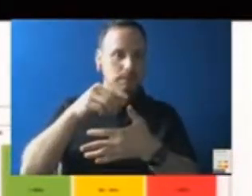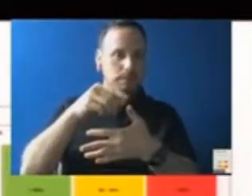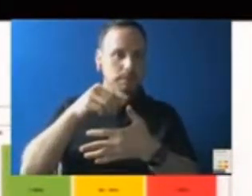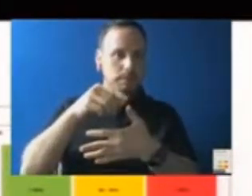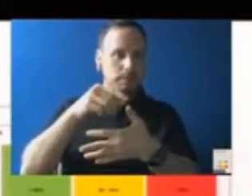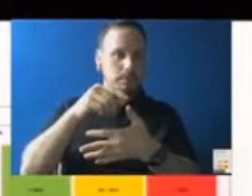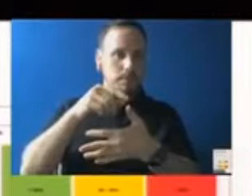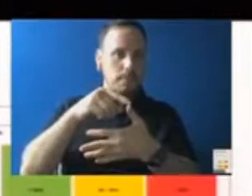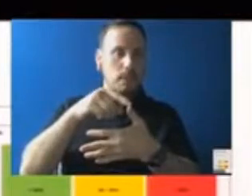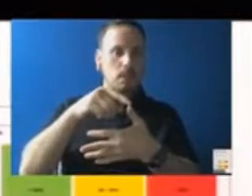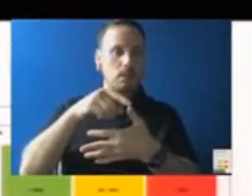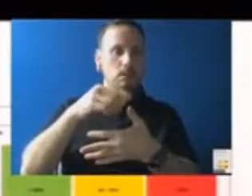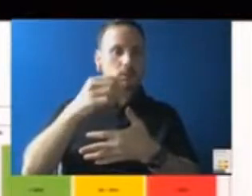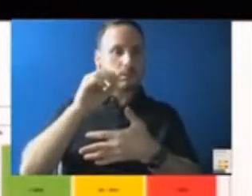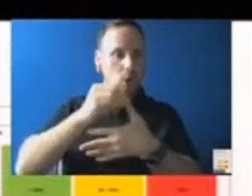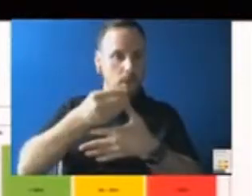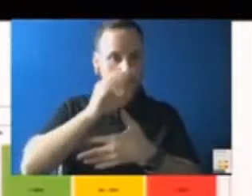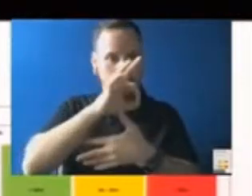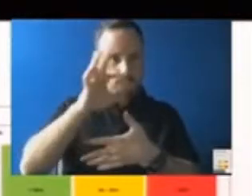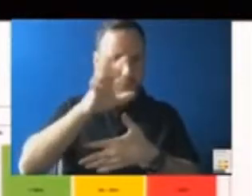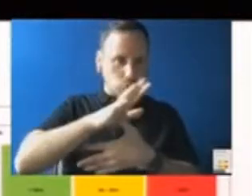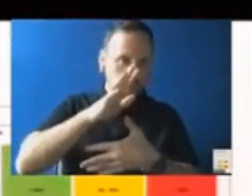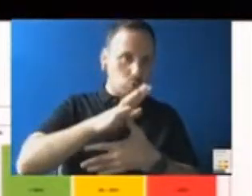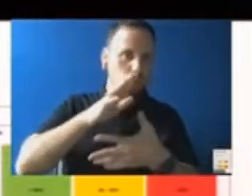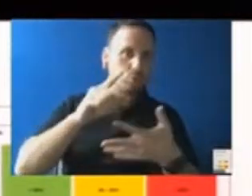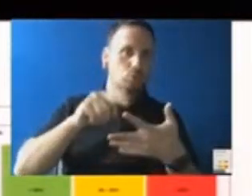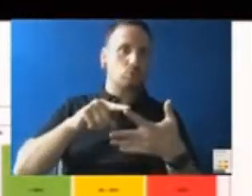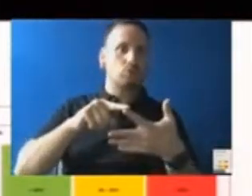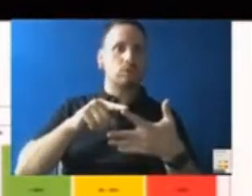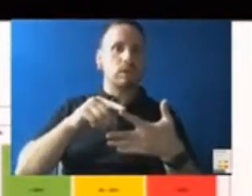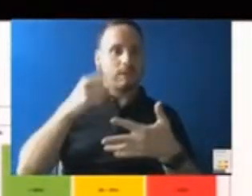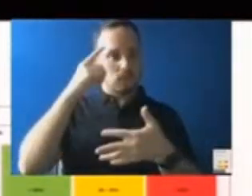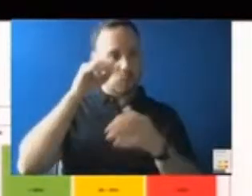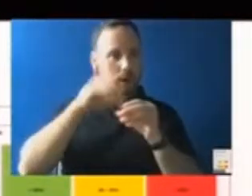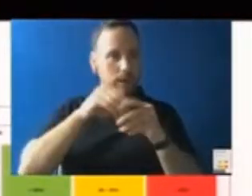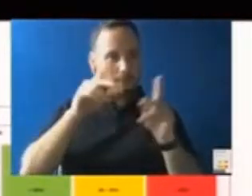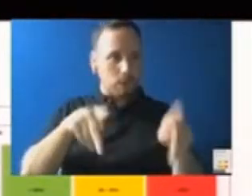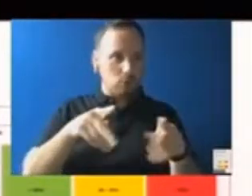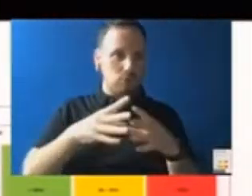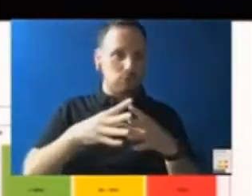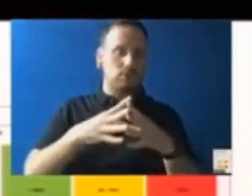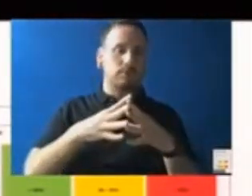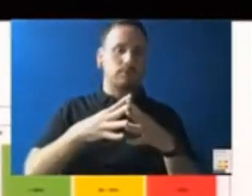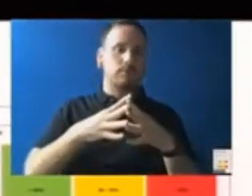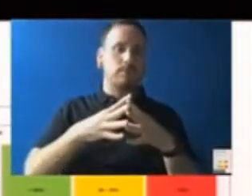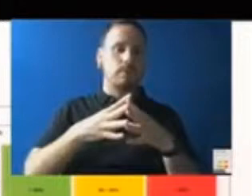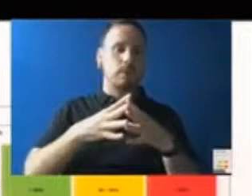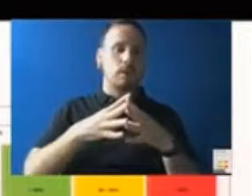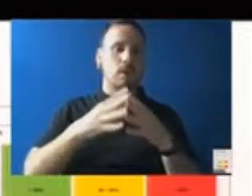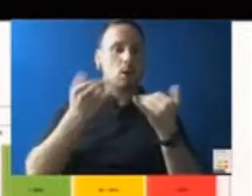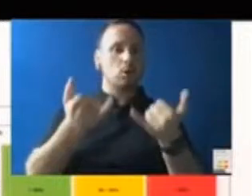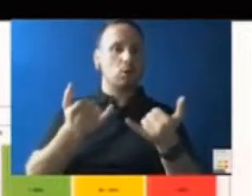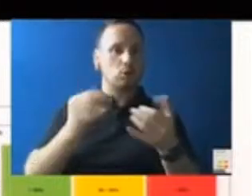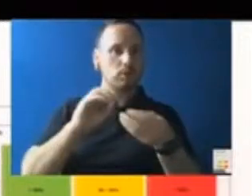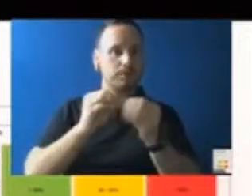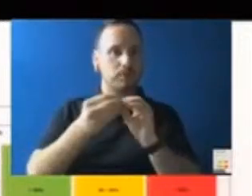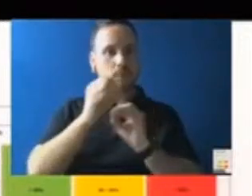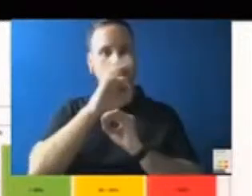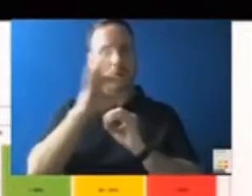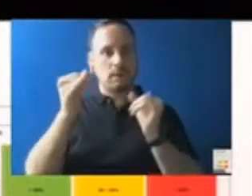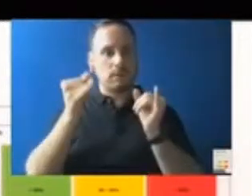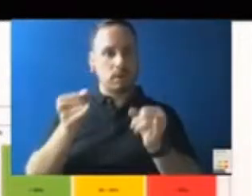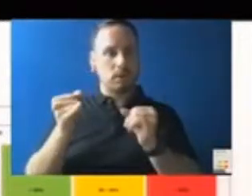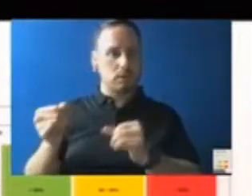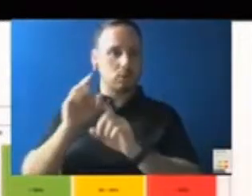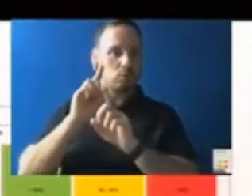the current number of schools in which we serve in-person instruction by phase, the current number of individuals attending in school